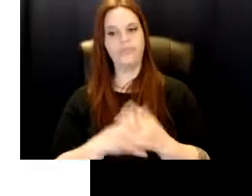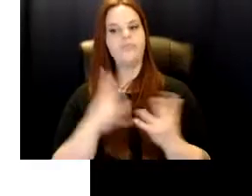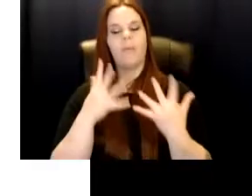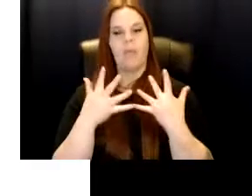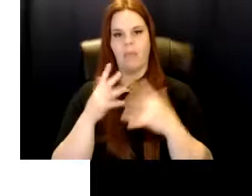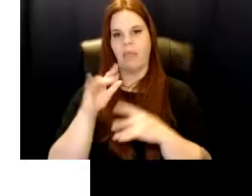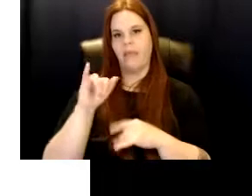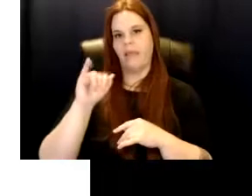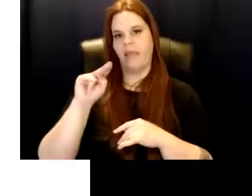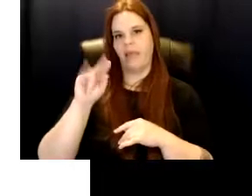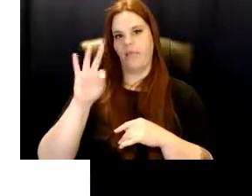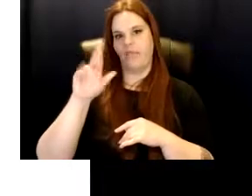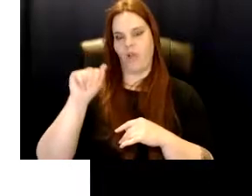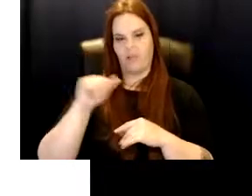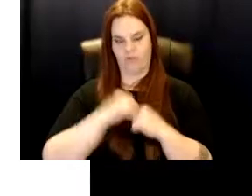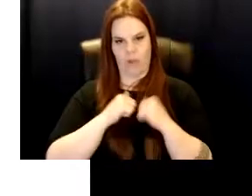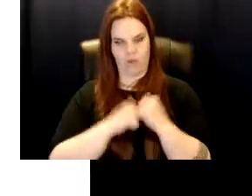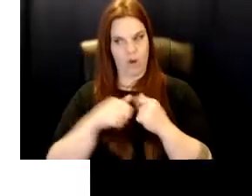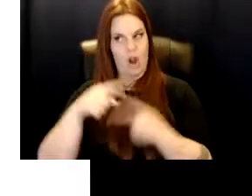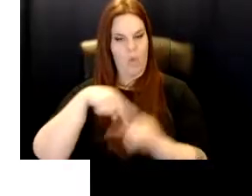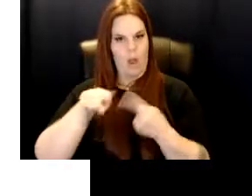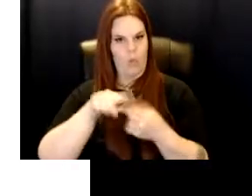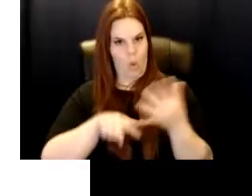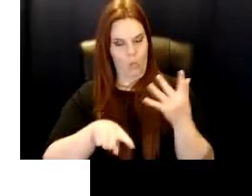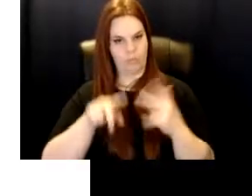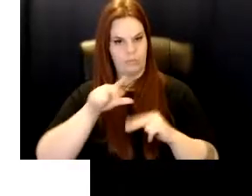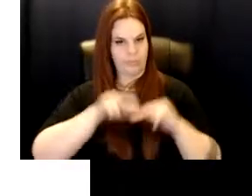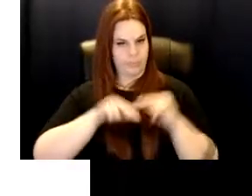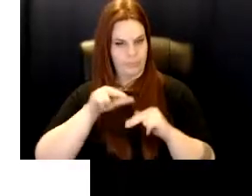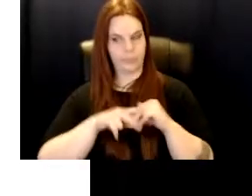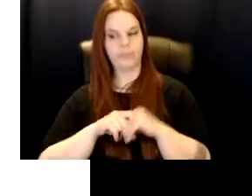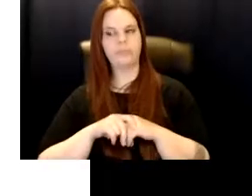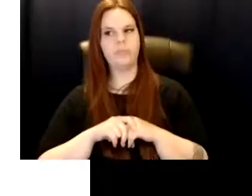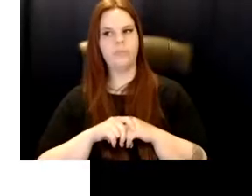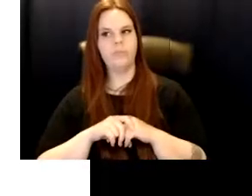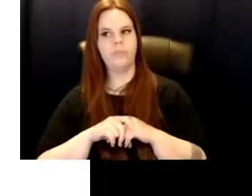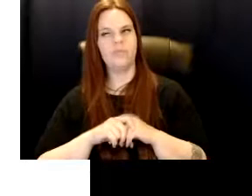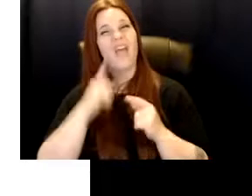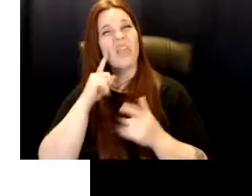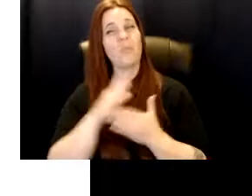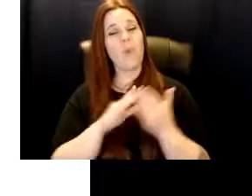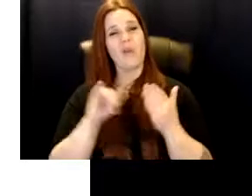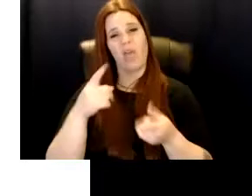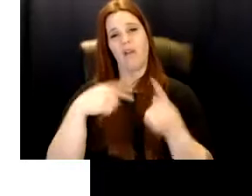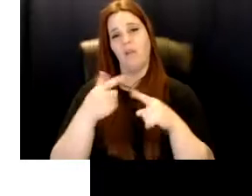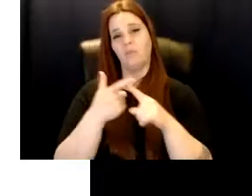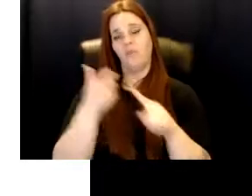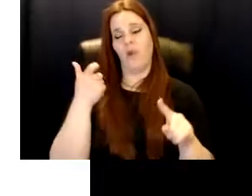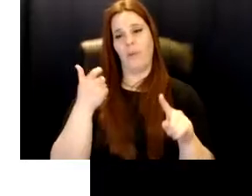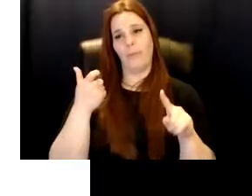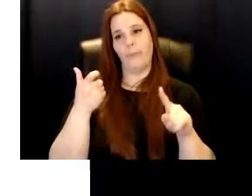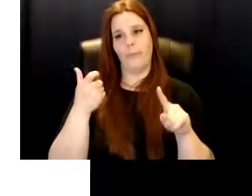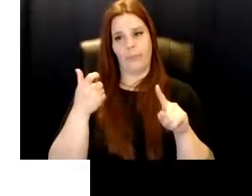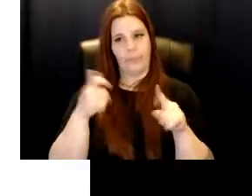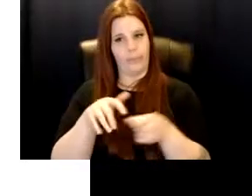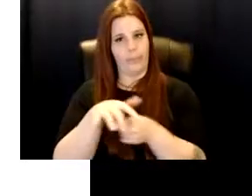infrastructure, pedestrian infrastructure around those buildings. And I think, part of that comes from the